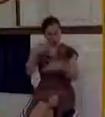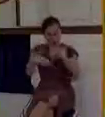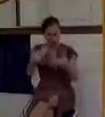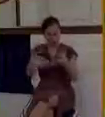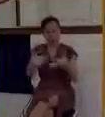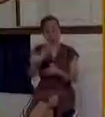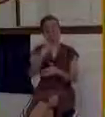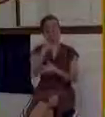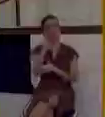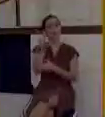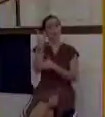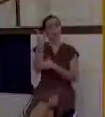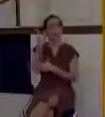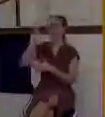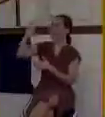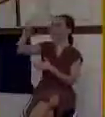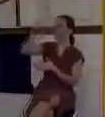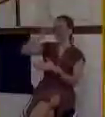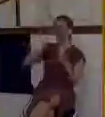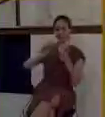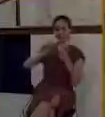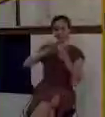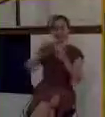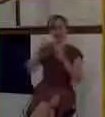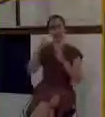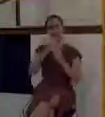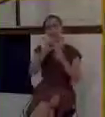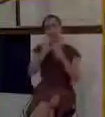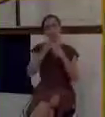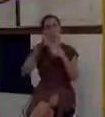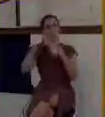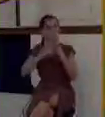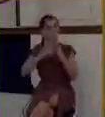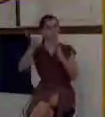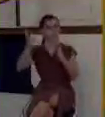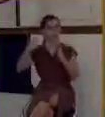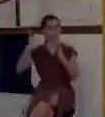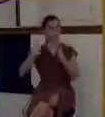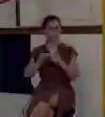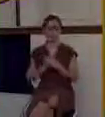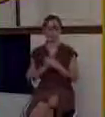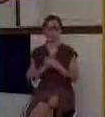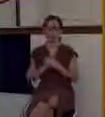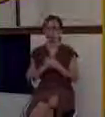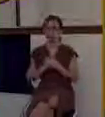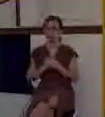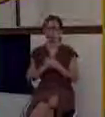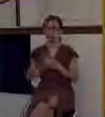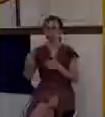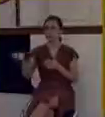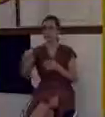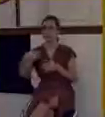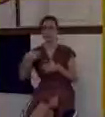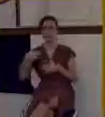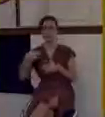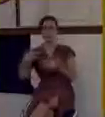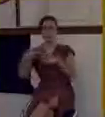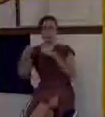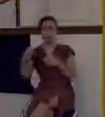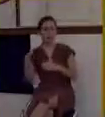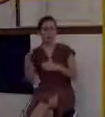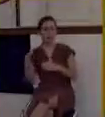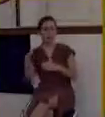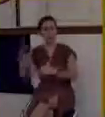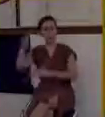written. And so Jesus doesn't say, well, it was written so long ago, we can't know what it means. No, he never blamed their lack